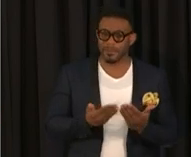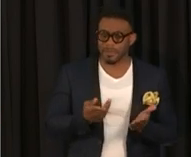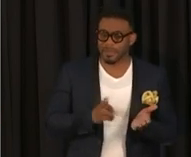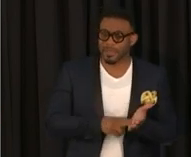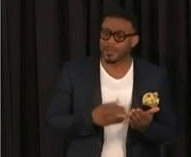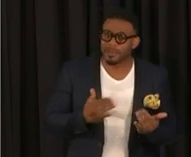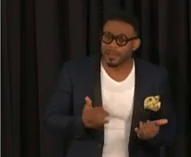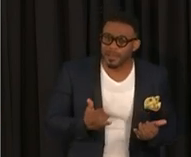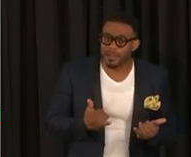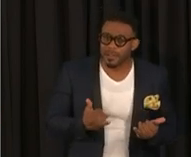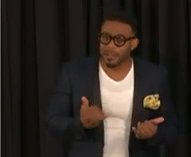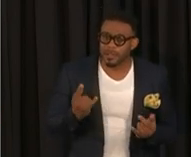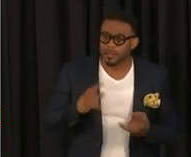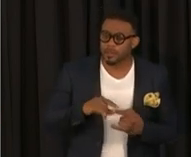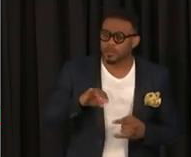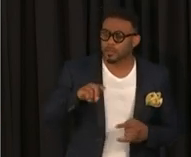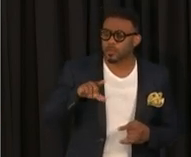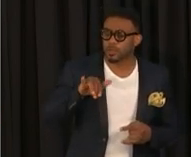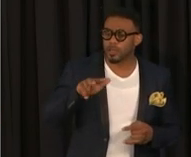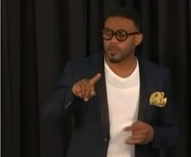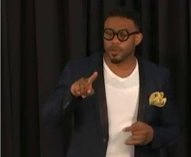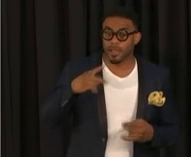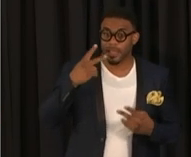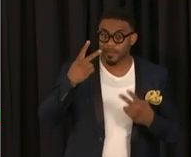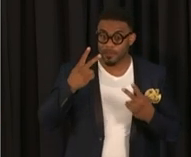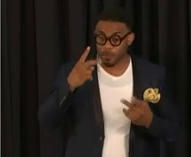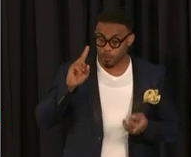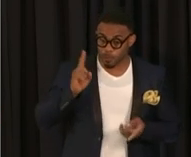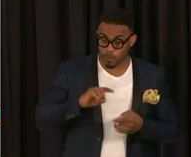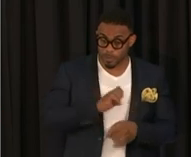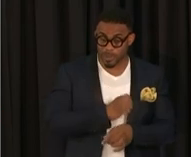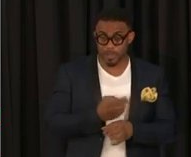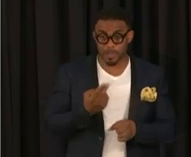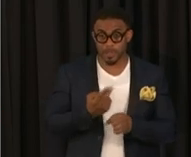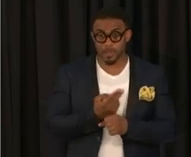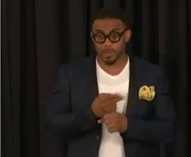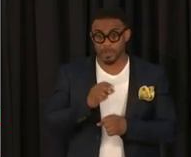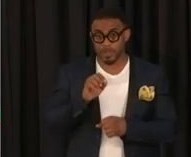easy. Sign up now until July 31st by visiting